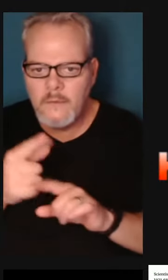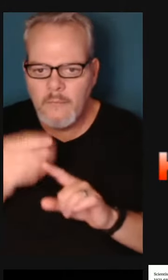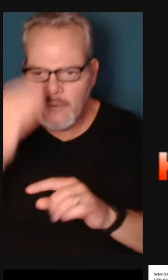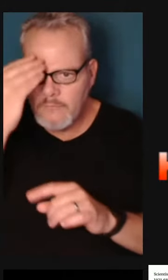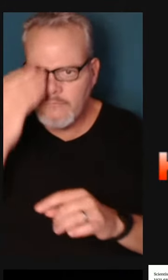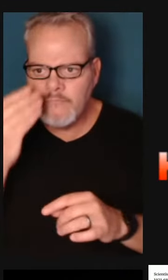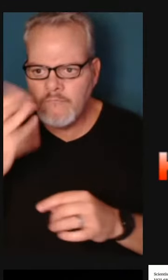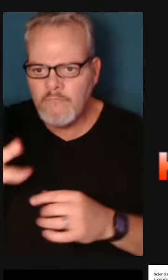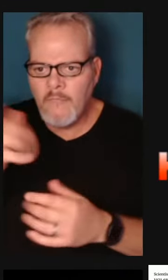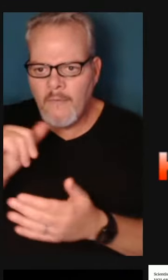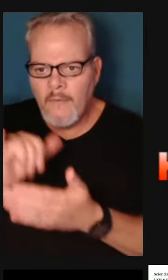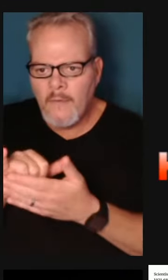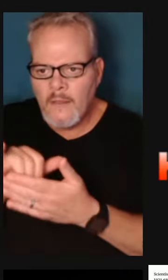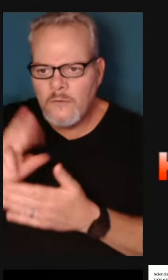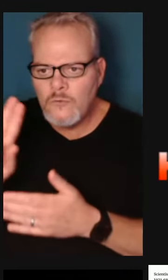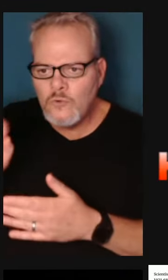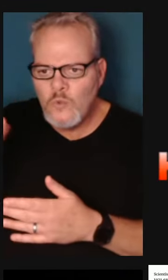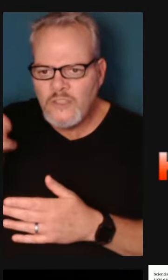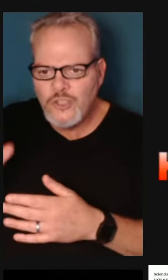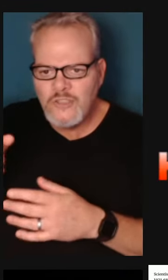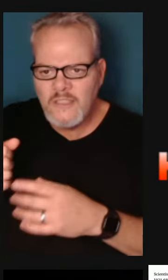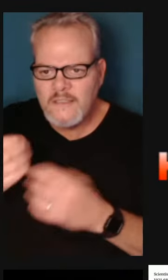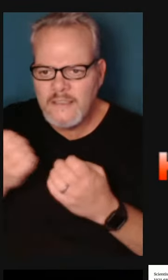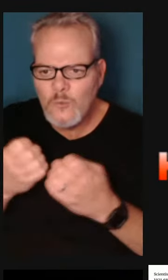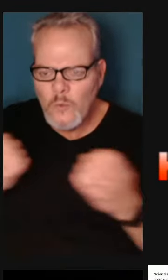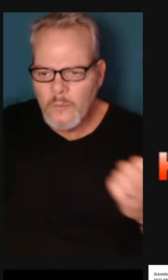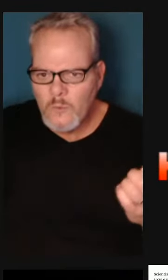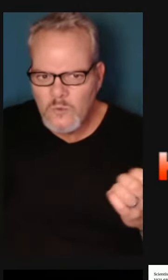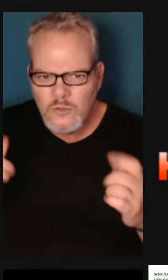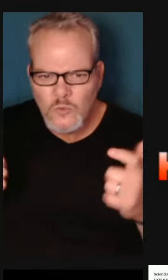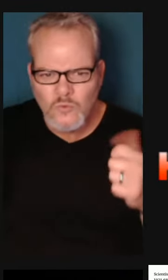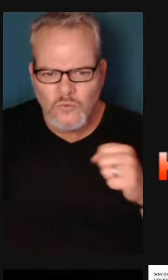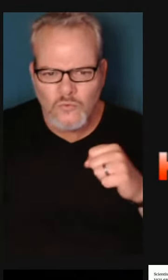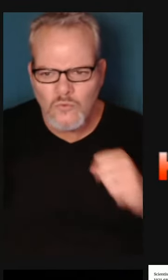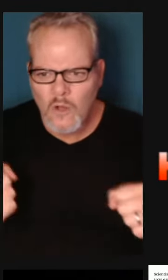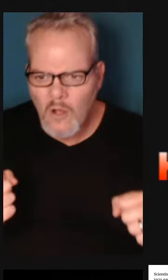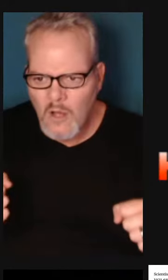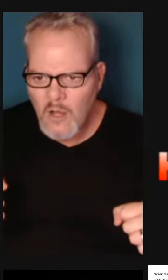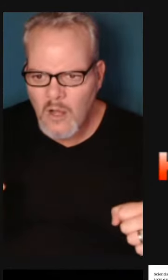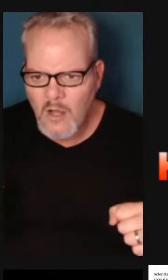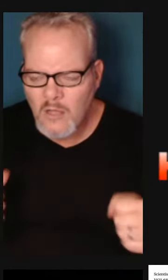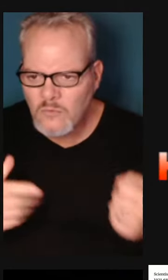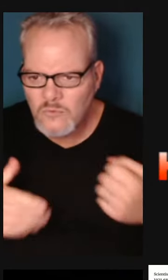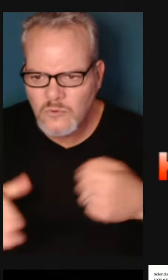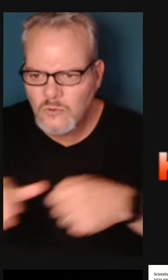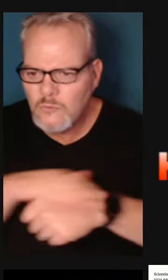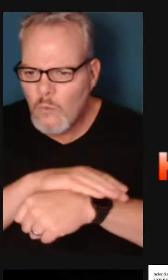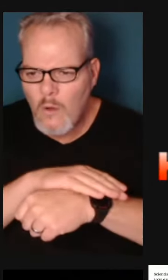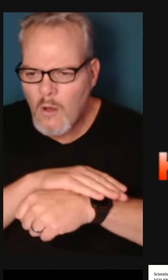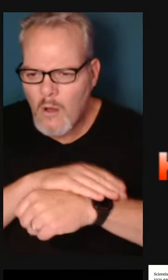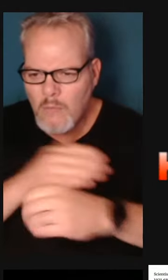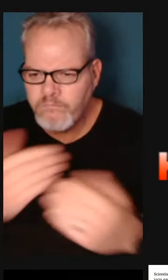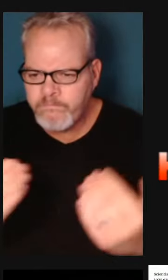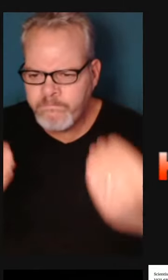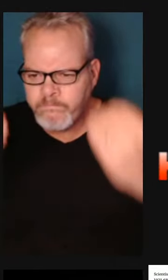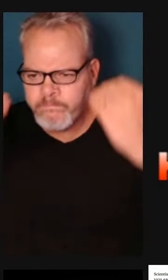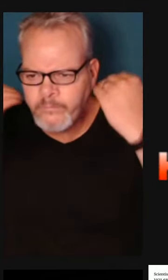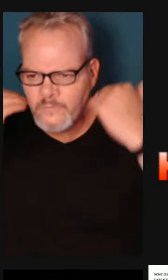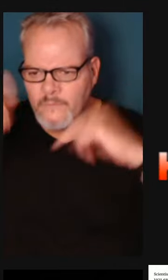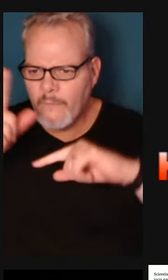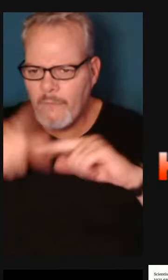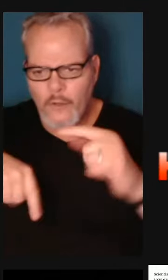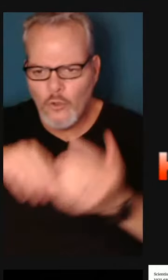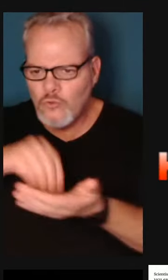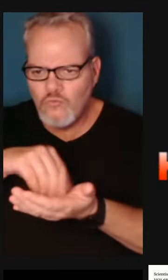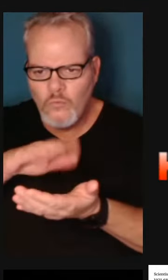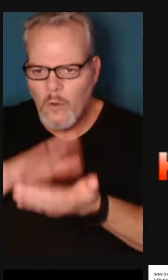island were all completely overwhelmed. This earthquake was so strong, like basically swamped and flooded all the instruments. They couldn't record the magnitude